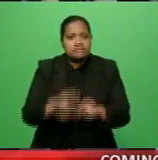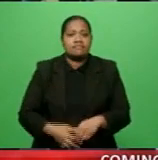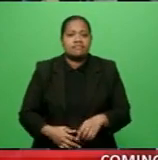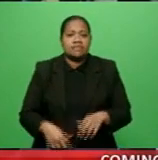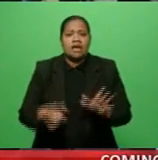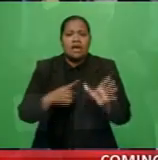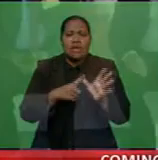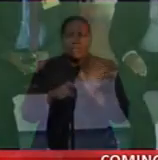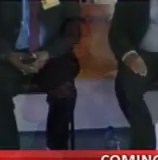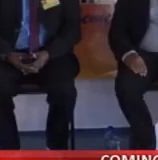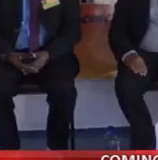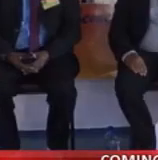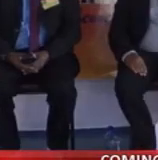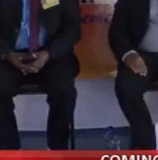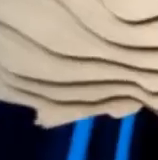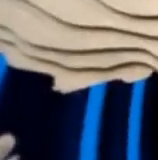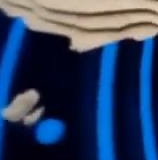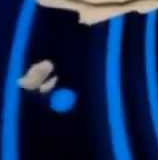commended.